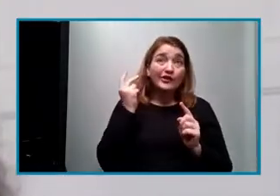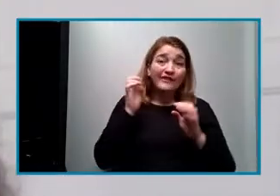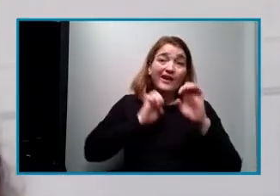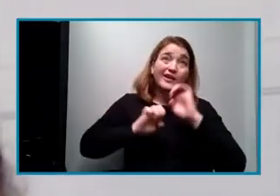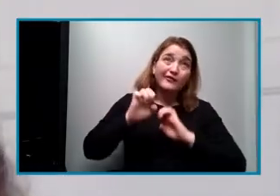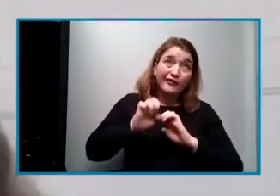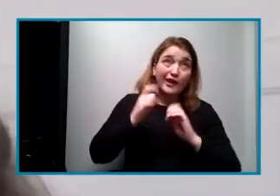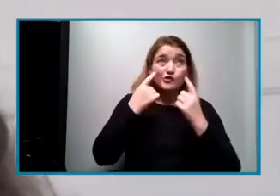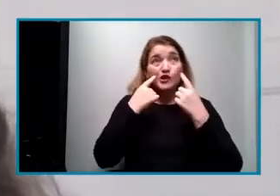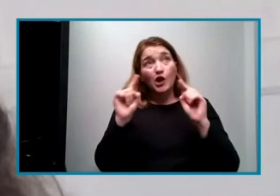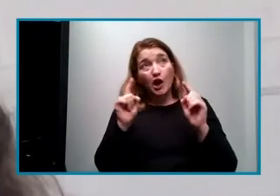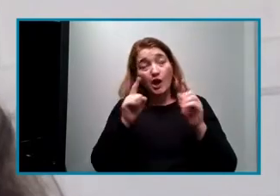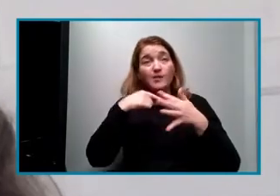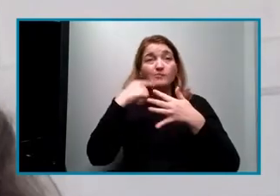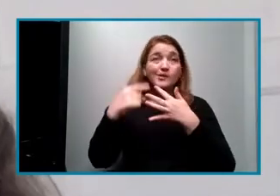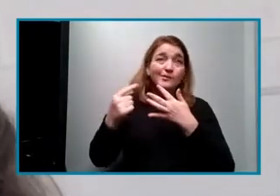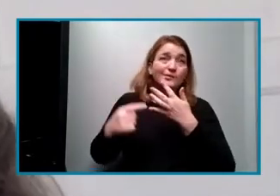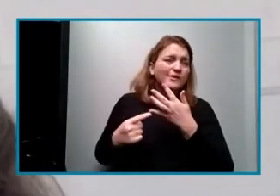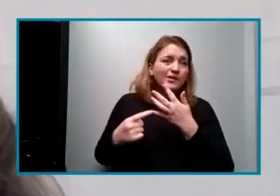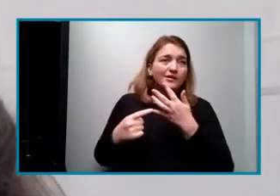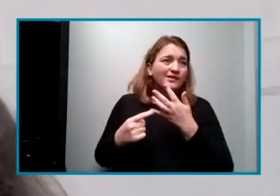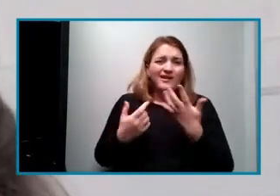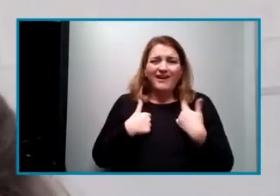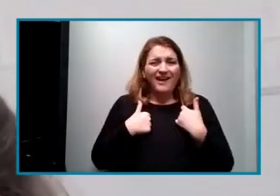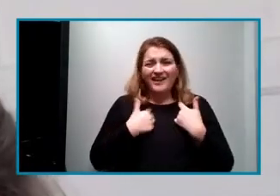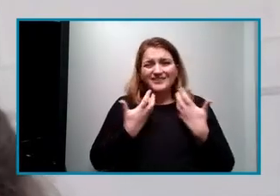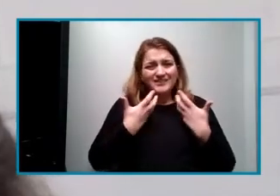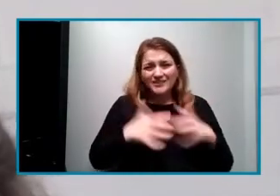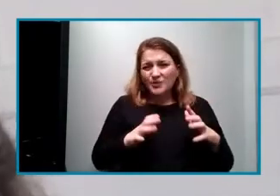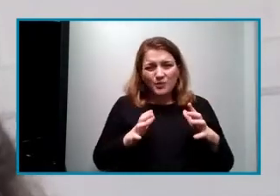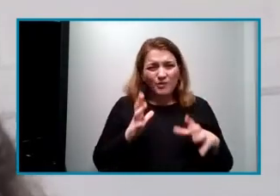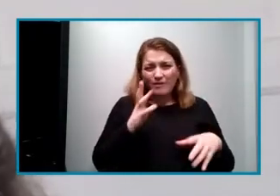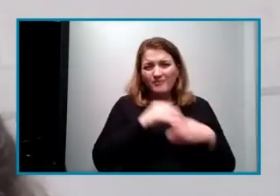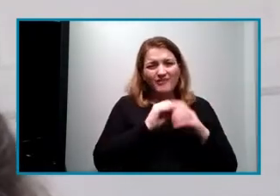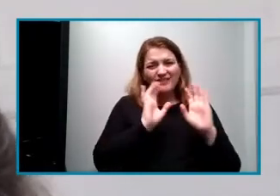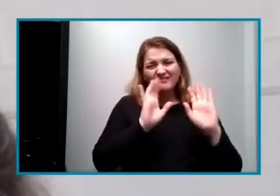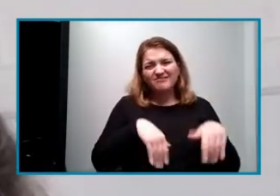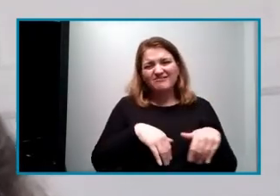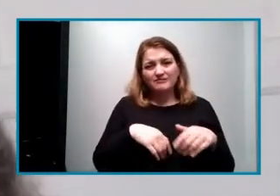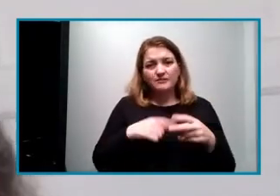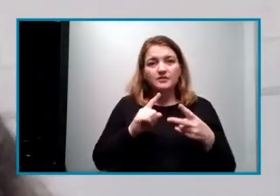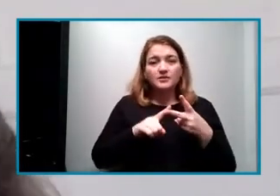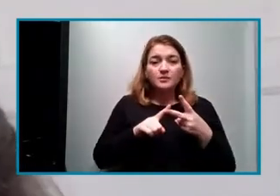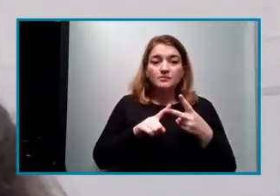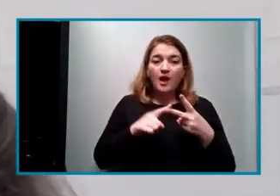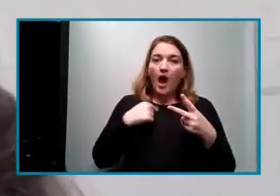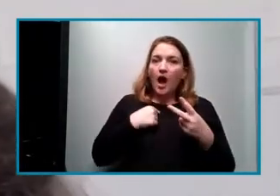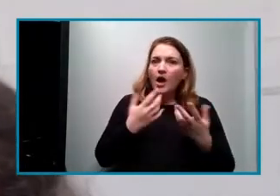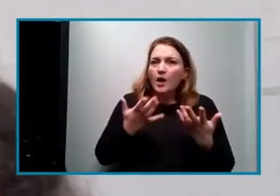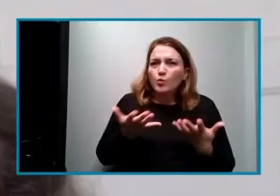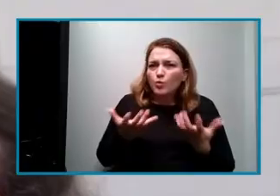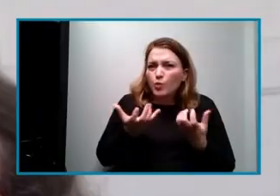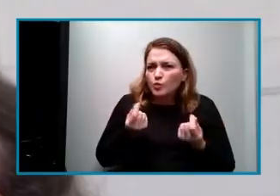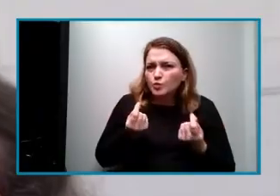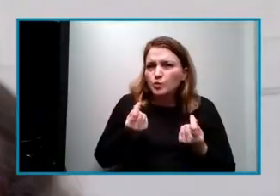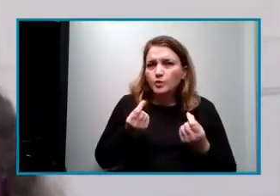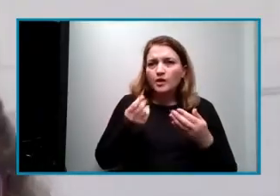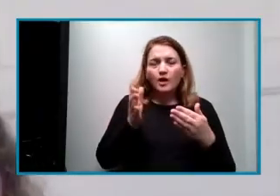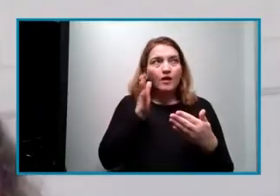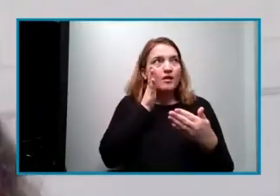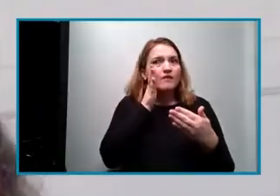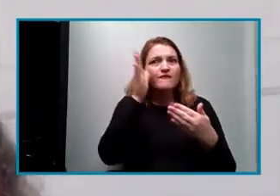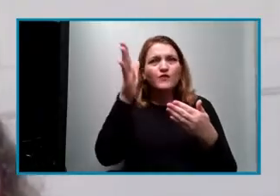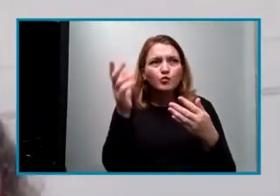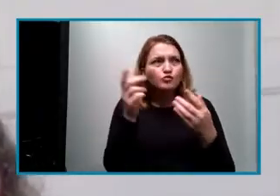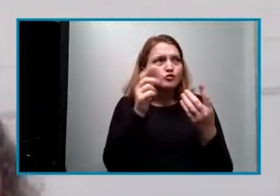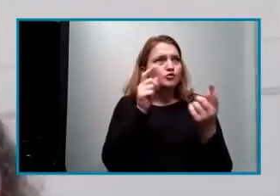And I didn't think that that's what I wanted to do. I really wanted to have more of a forward lens. And